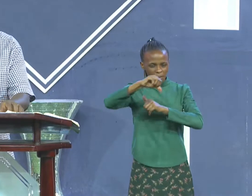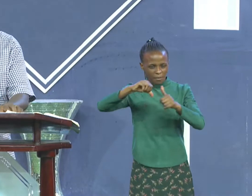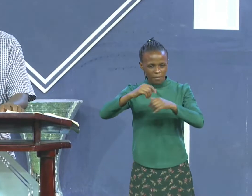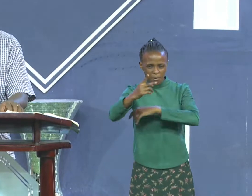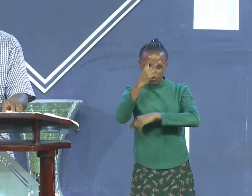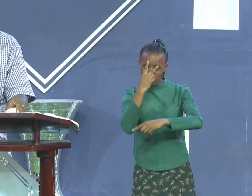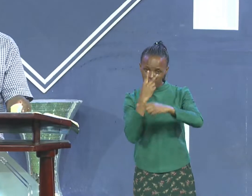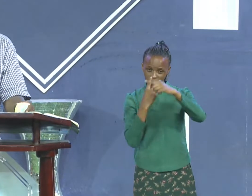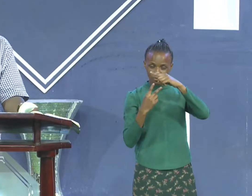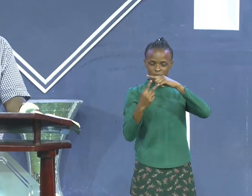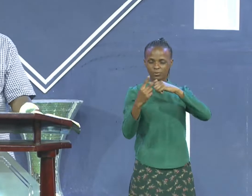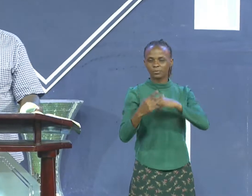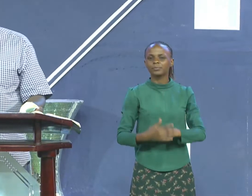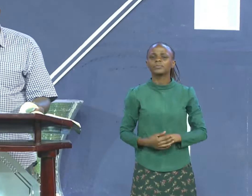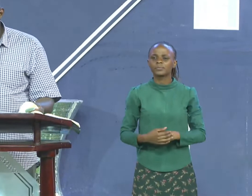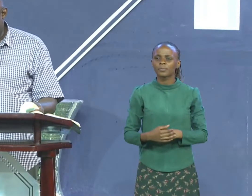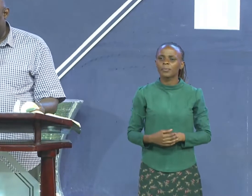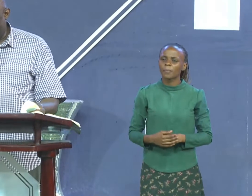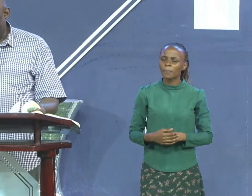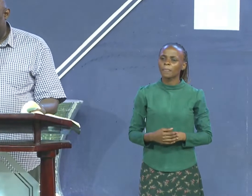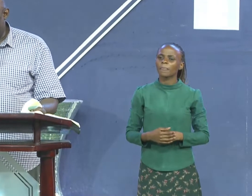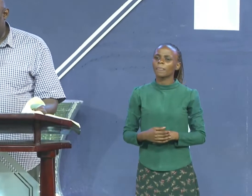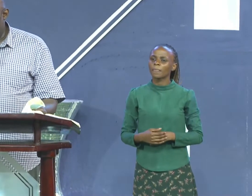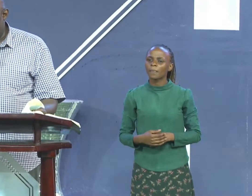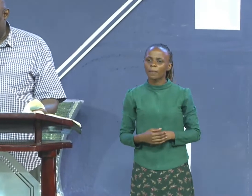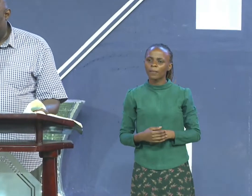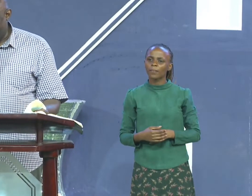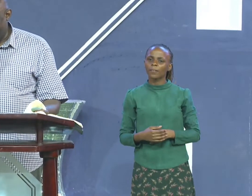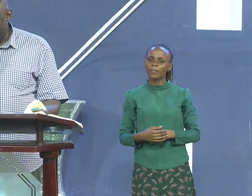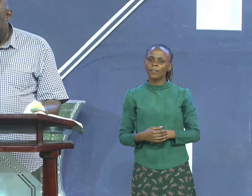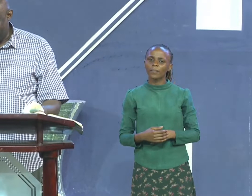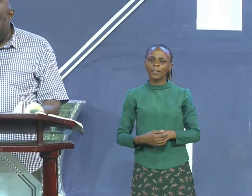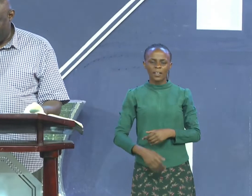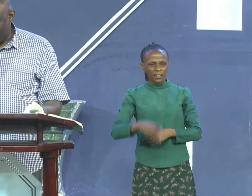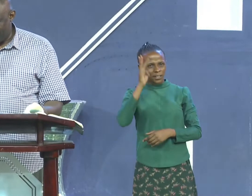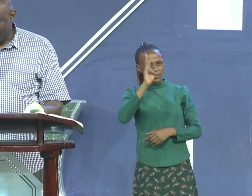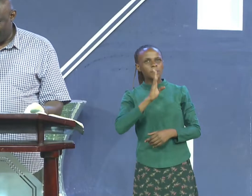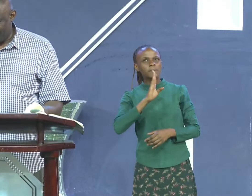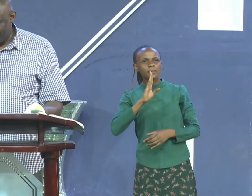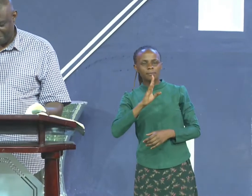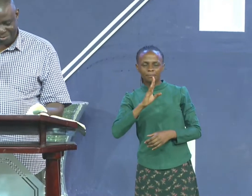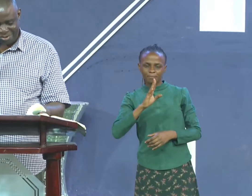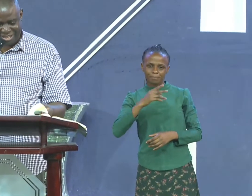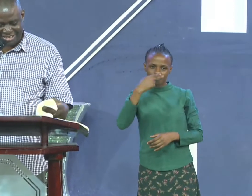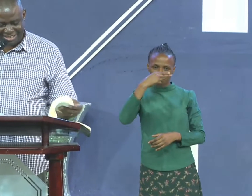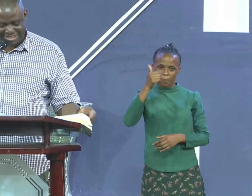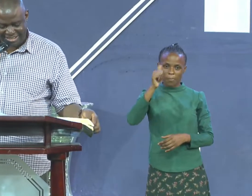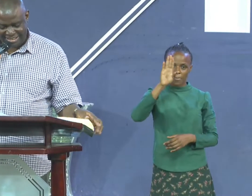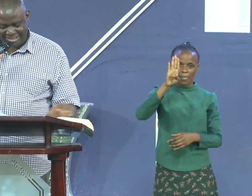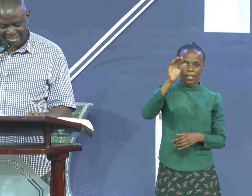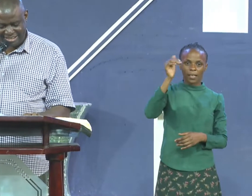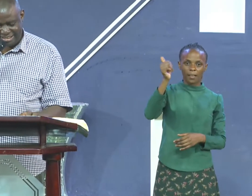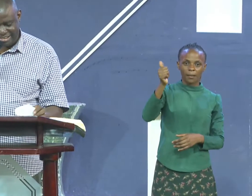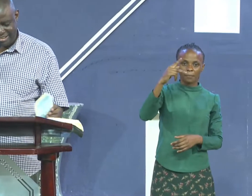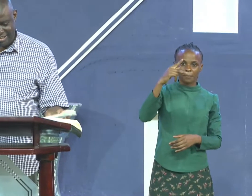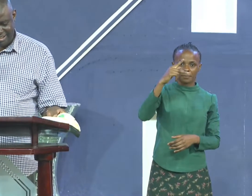It is one of the scriptures that talk about a vision. And maybe it would be my second last verse, Habakkuk chapter